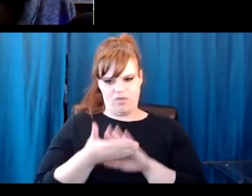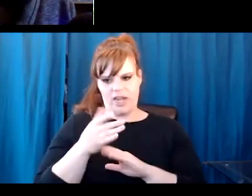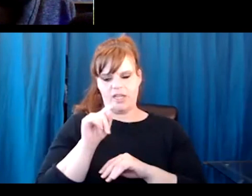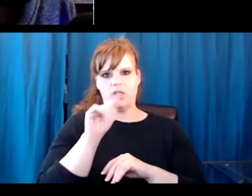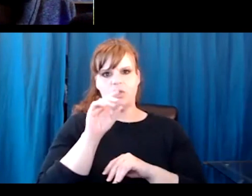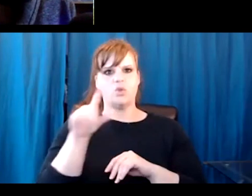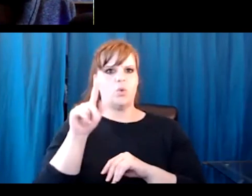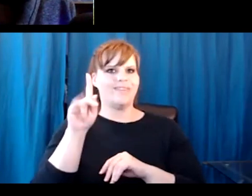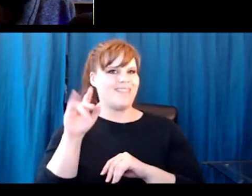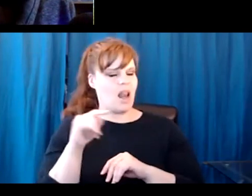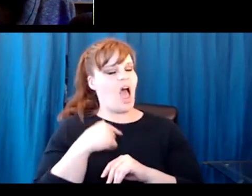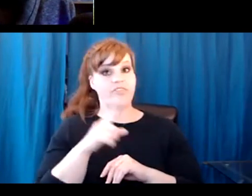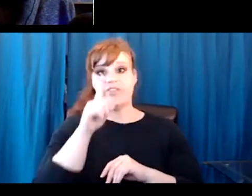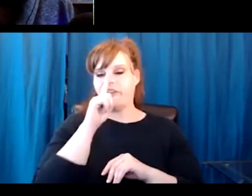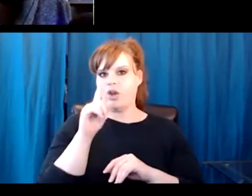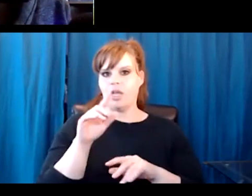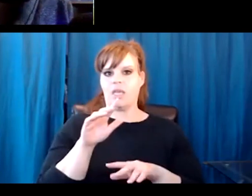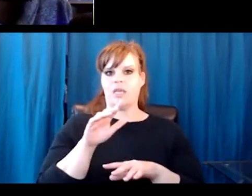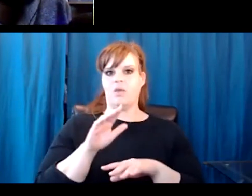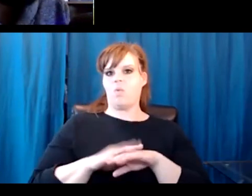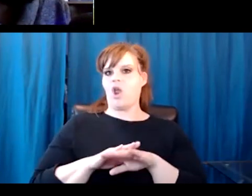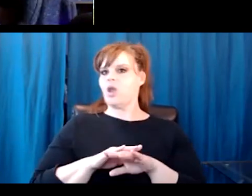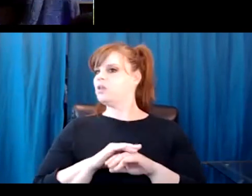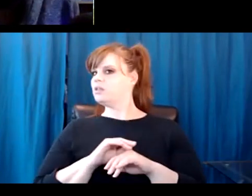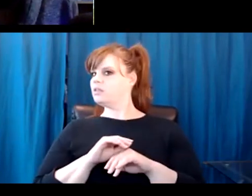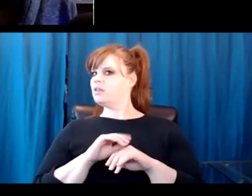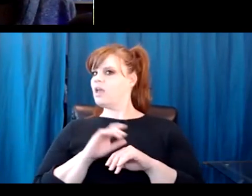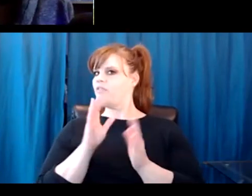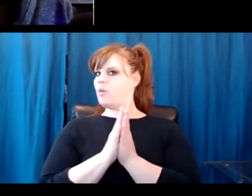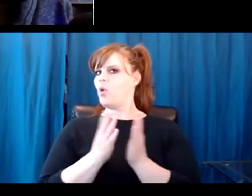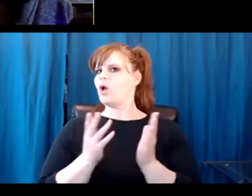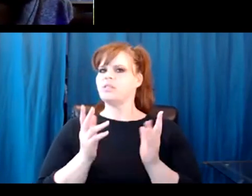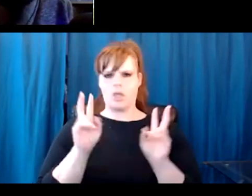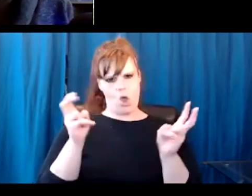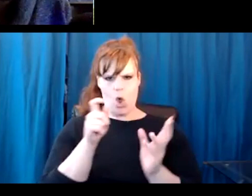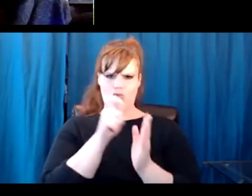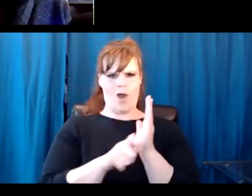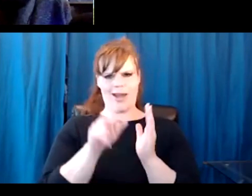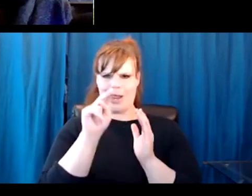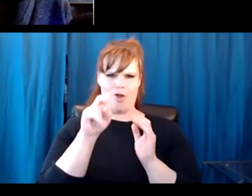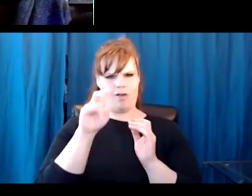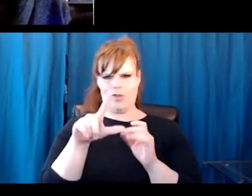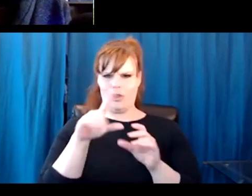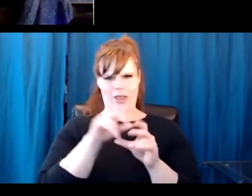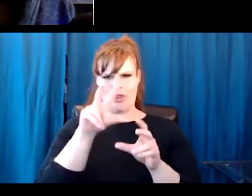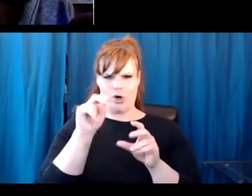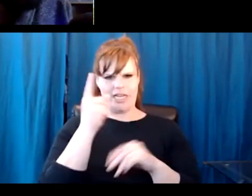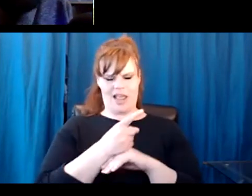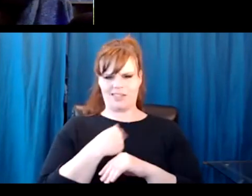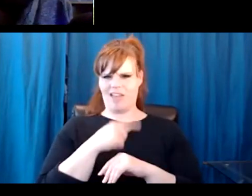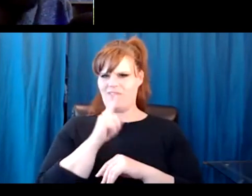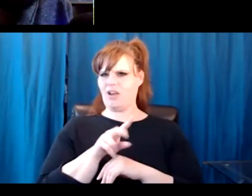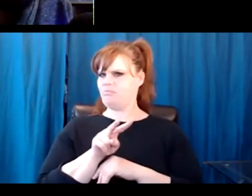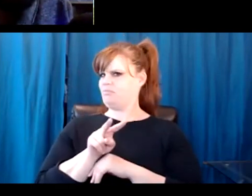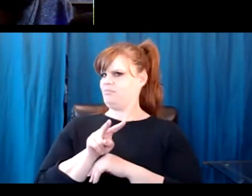very wary of books that are like, okay, here's how to write a novel in 30 days, right? Because, you know, there's a lot